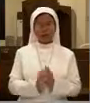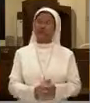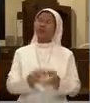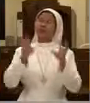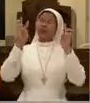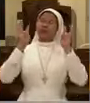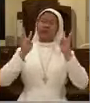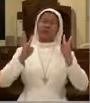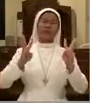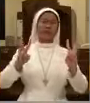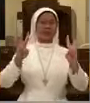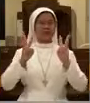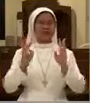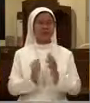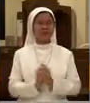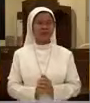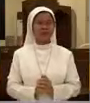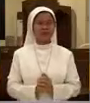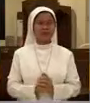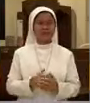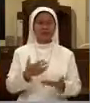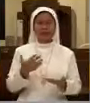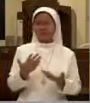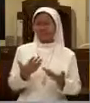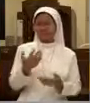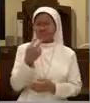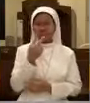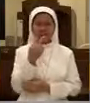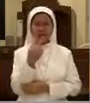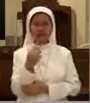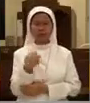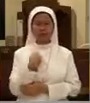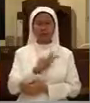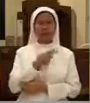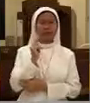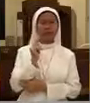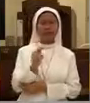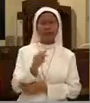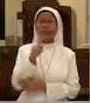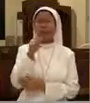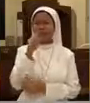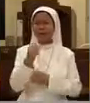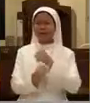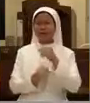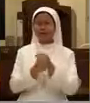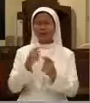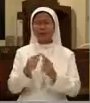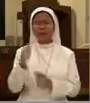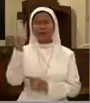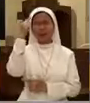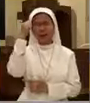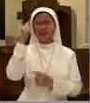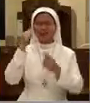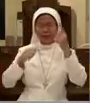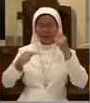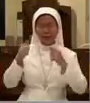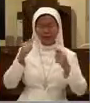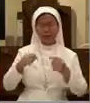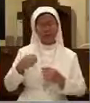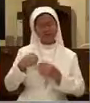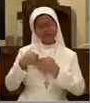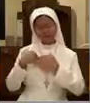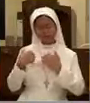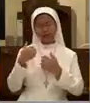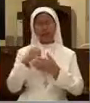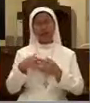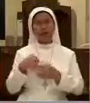Wow, no po, parang kailangan natin ng isang taon para magnilay dito. We need 1 year to reflect